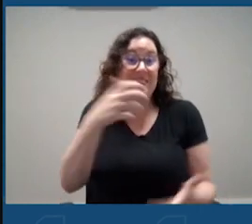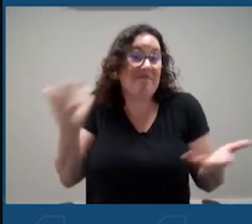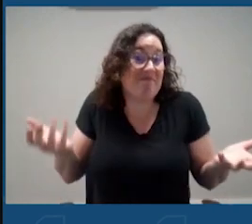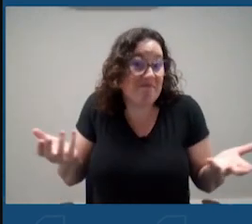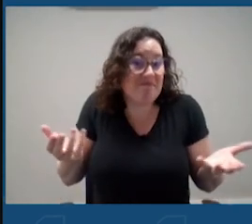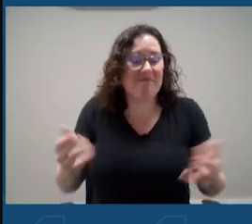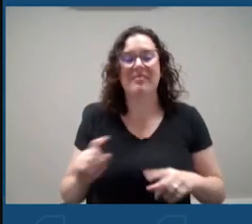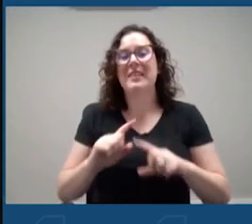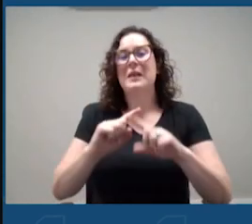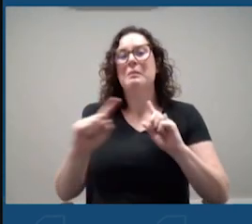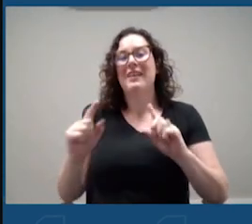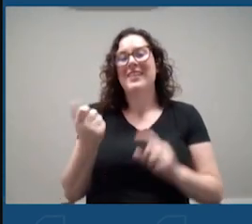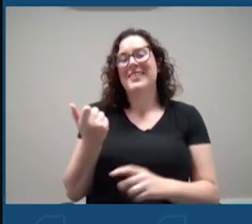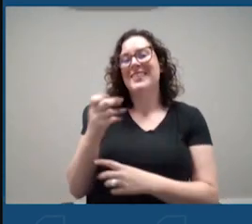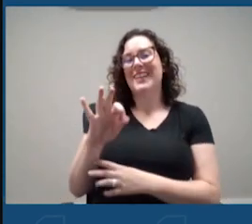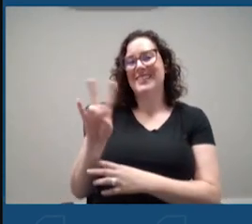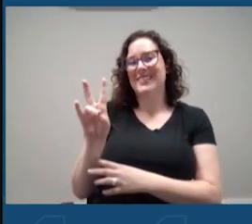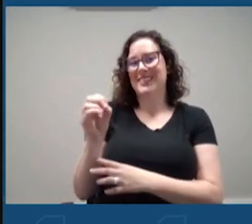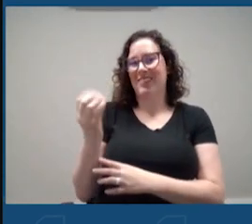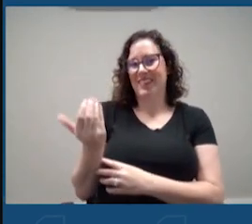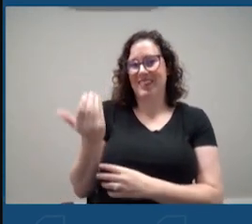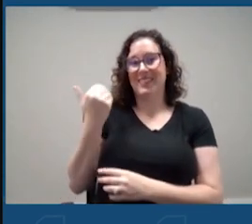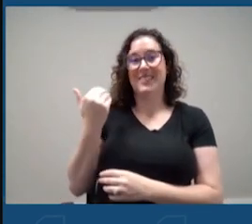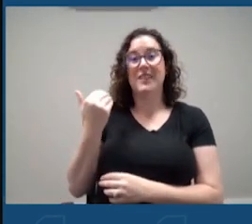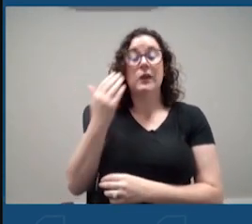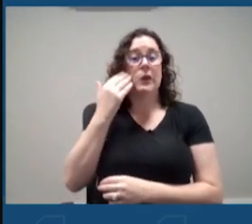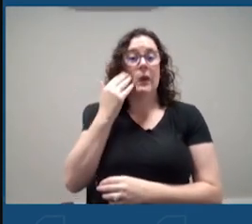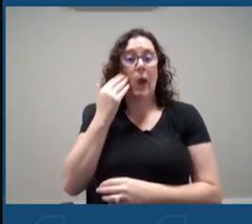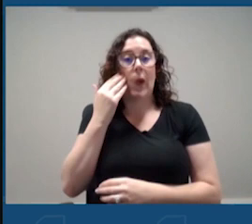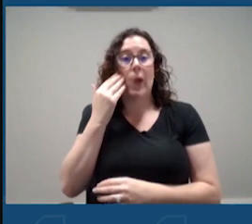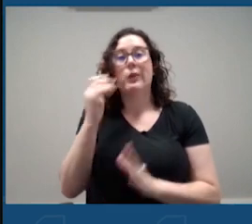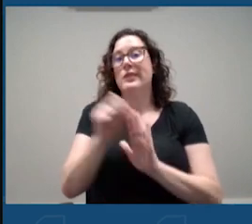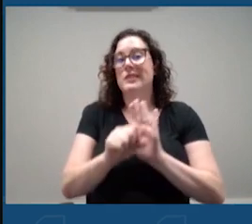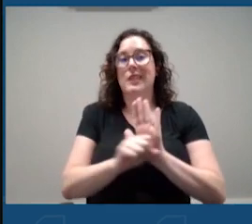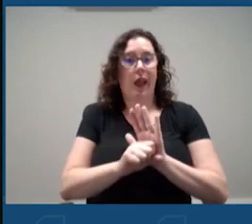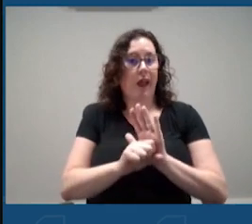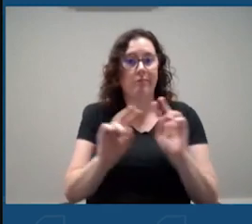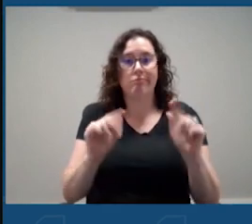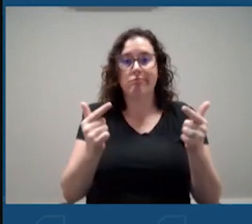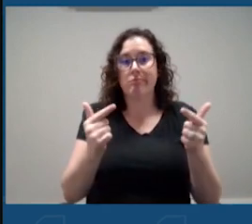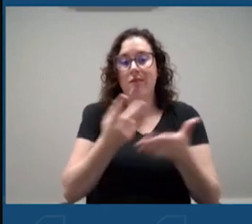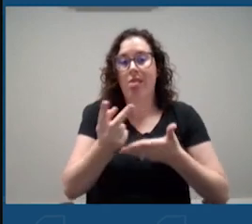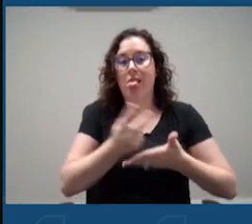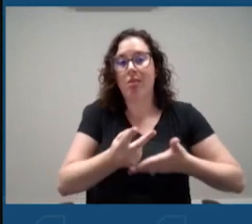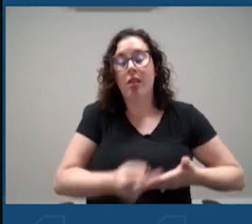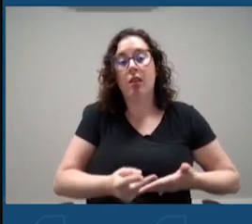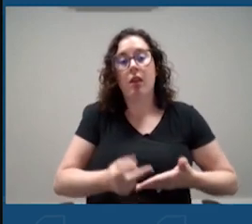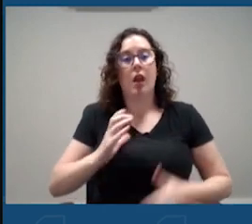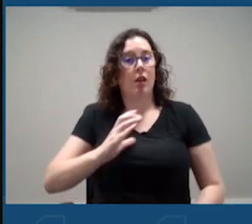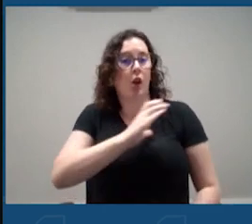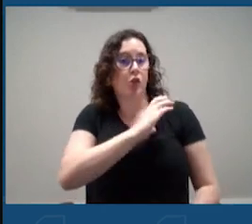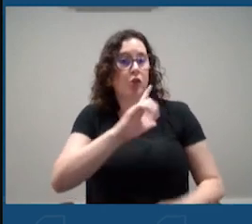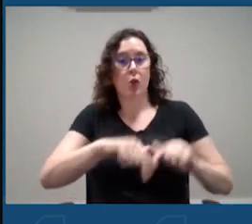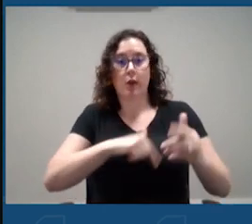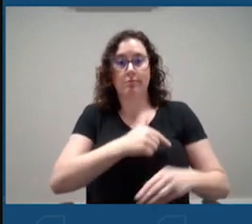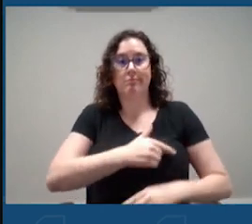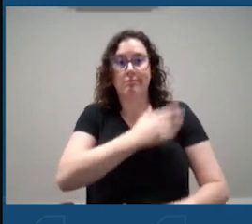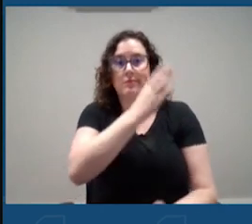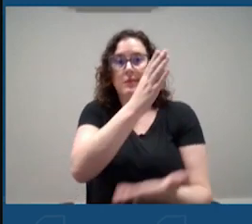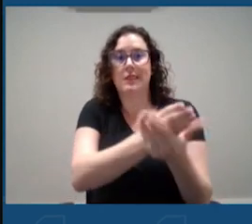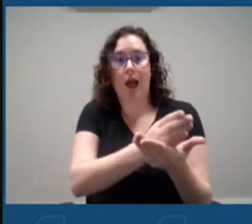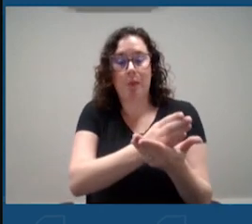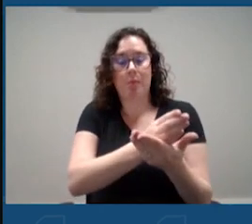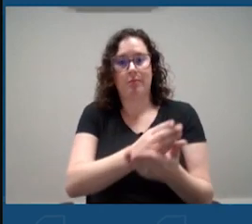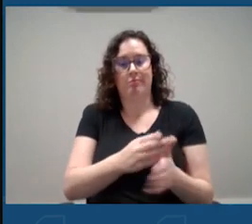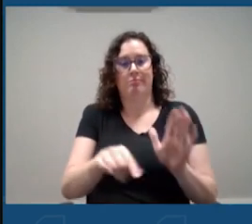1970. The states weren't doing their job. Congress wasn't able to stop the assault on our environment.